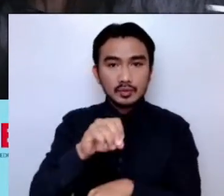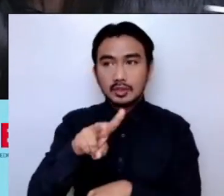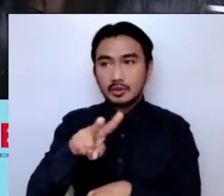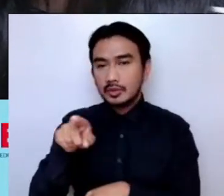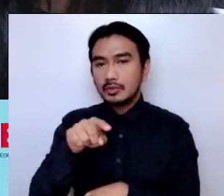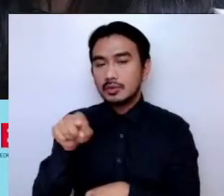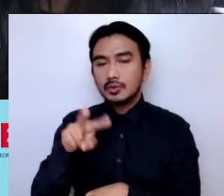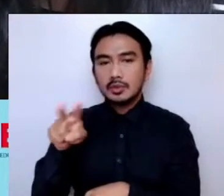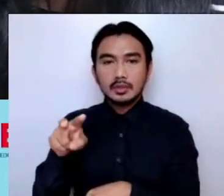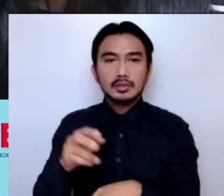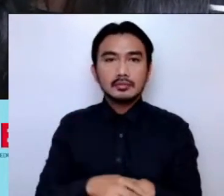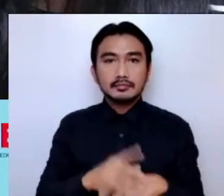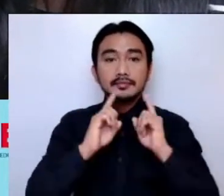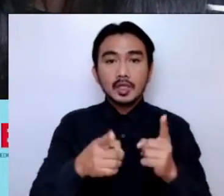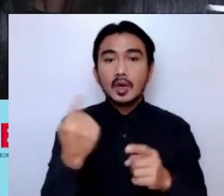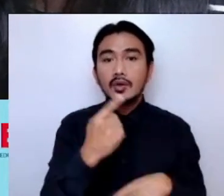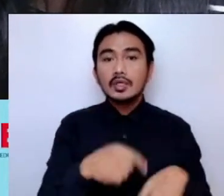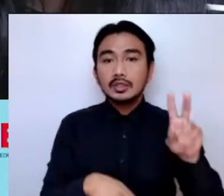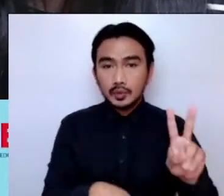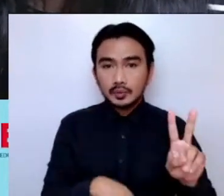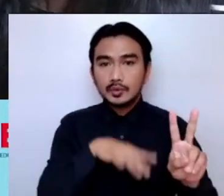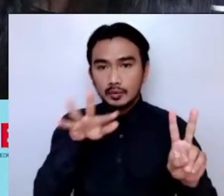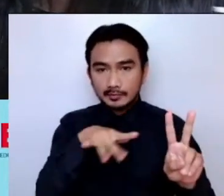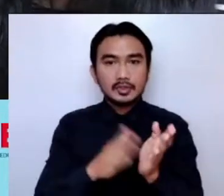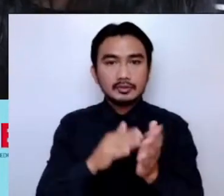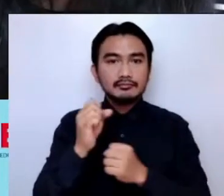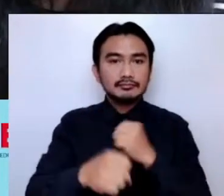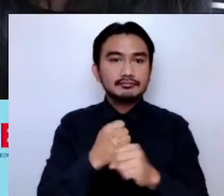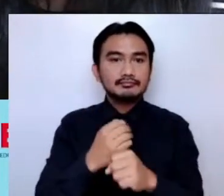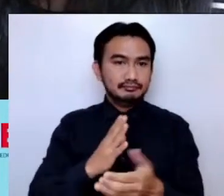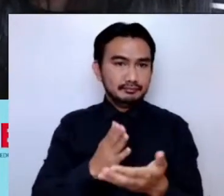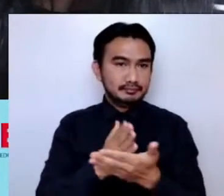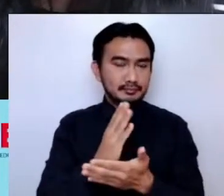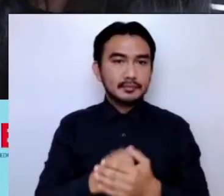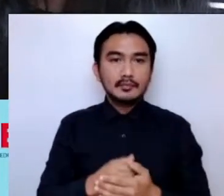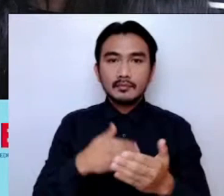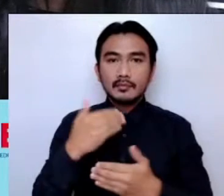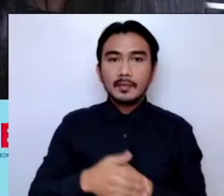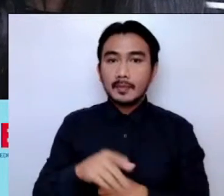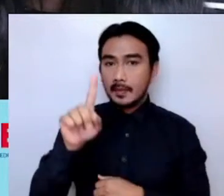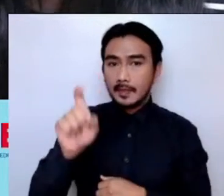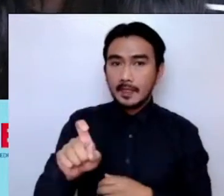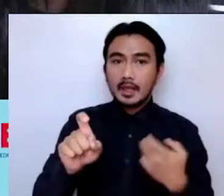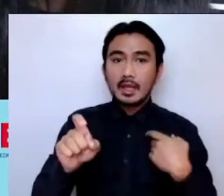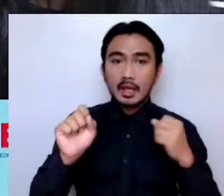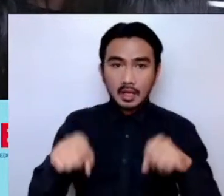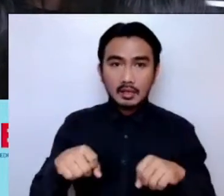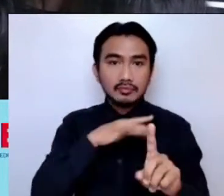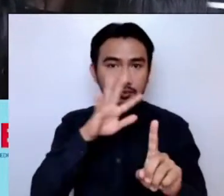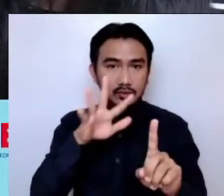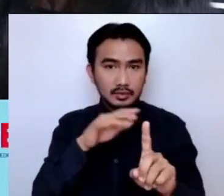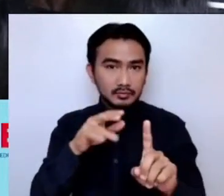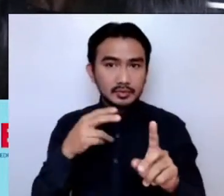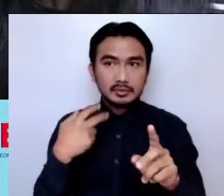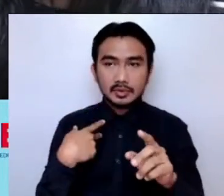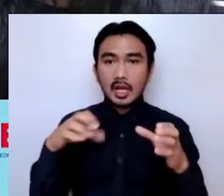2 observations are required for this school year. Can I be observed in a physical classroom setting?